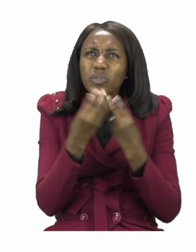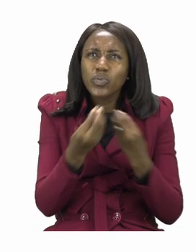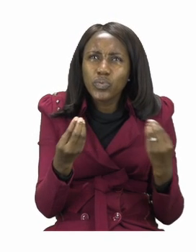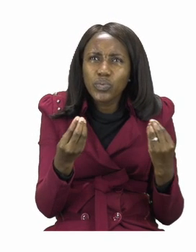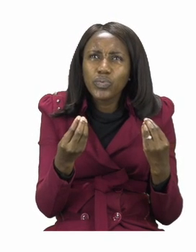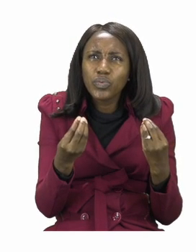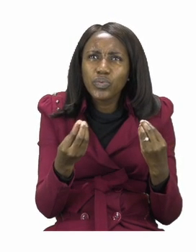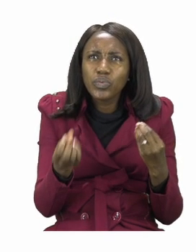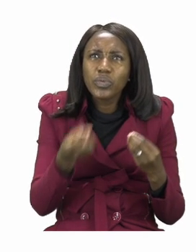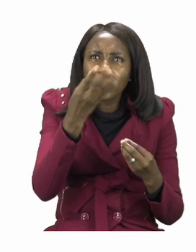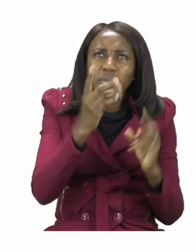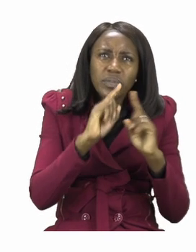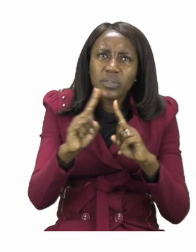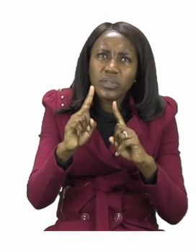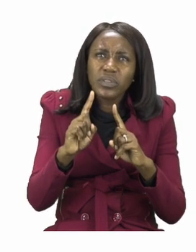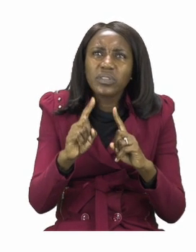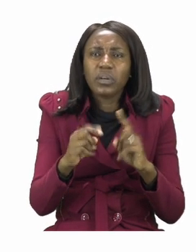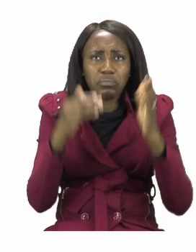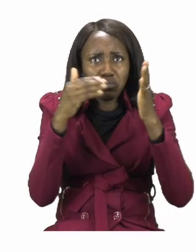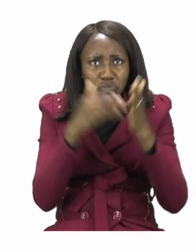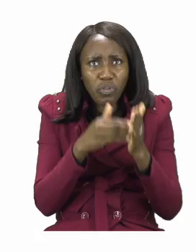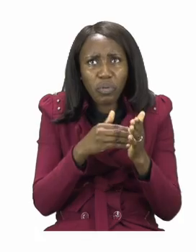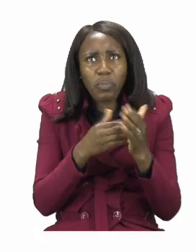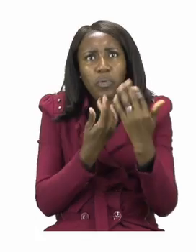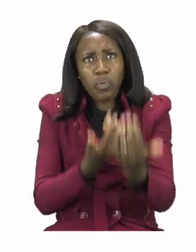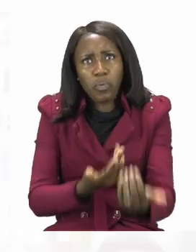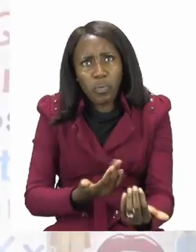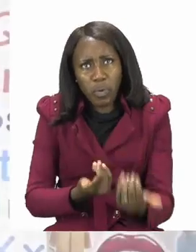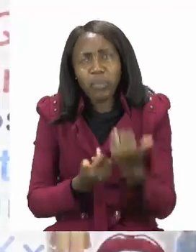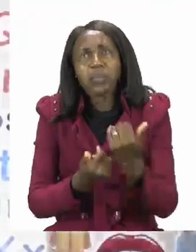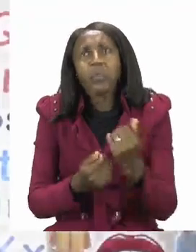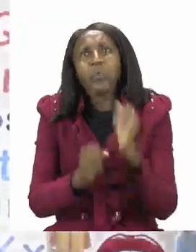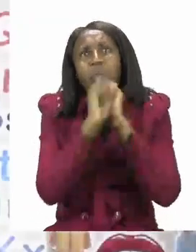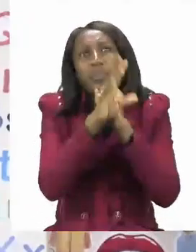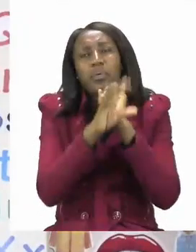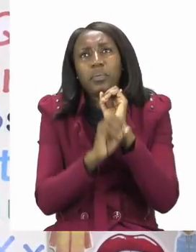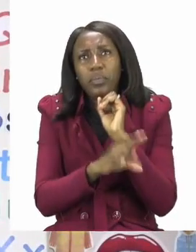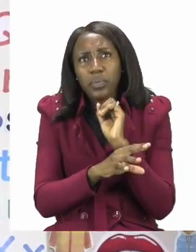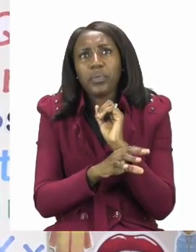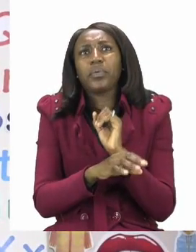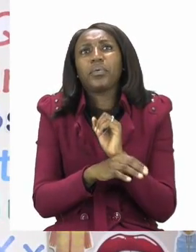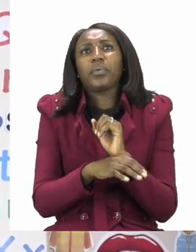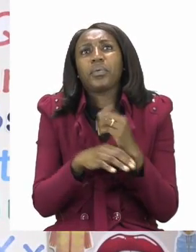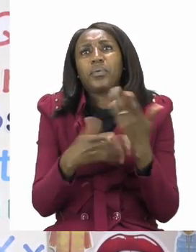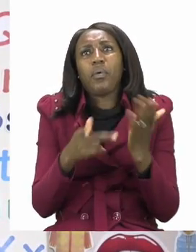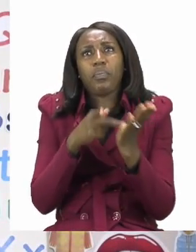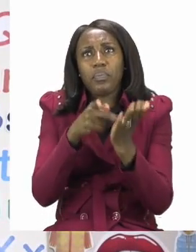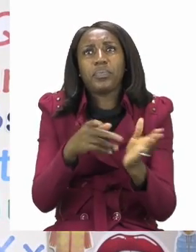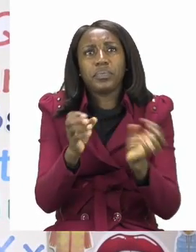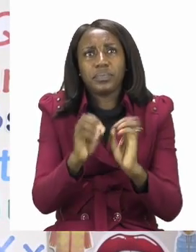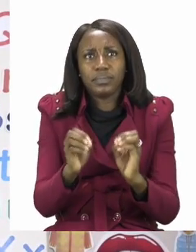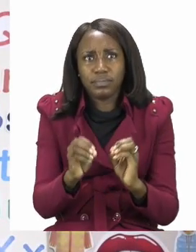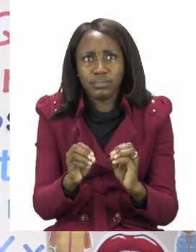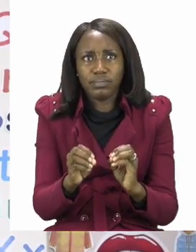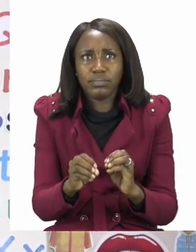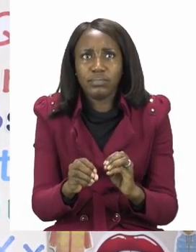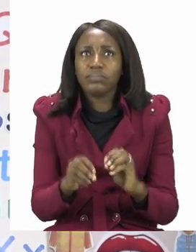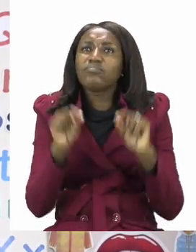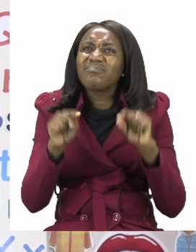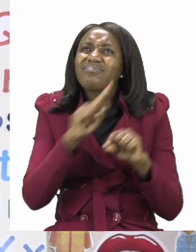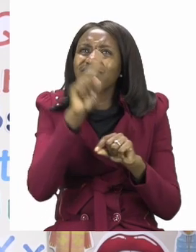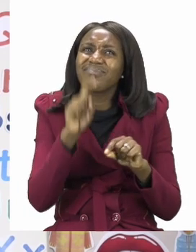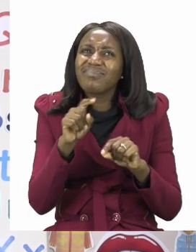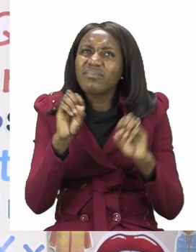were brought for each. Let's take a look at the board. Number 1 is actually asking you how many